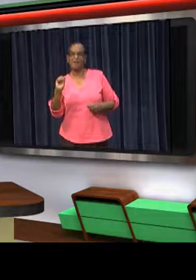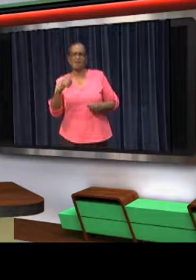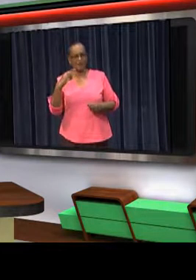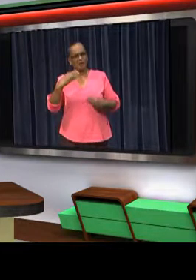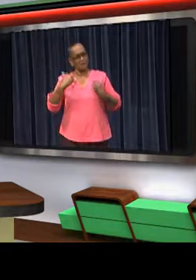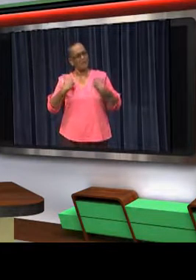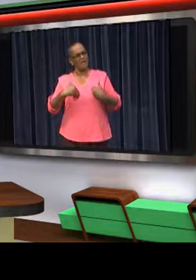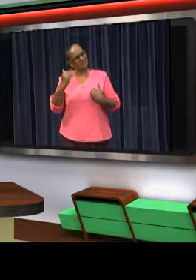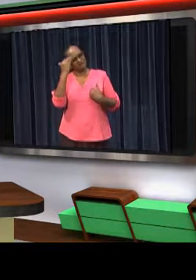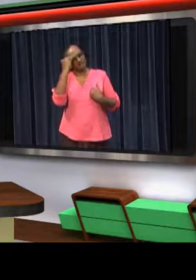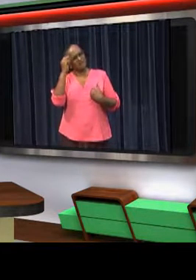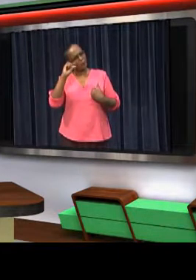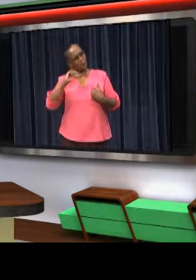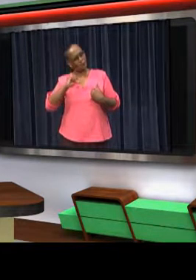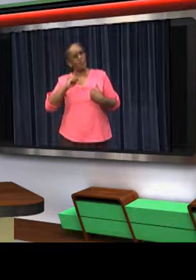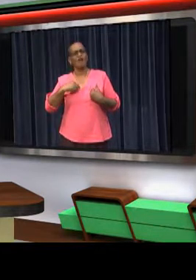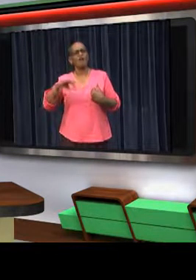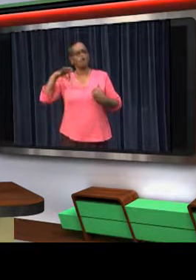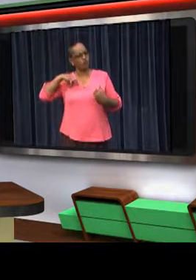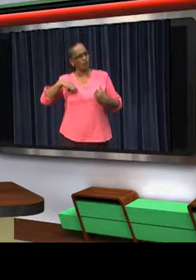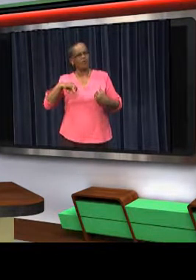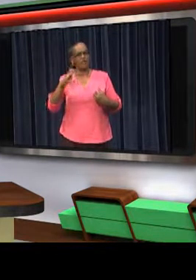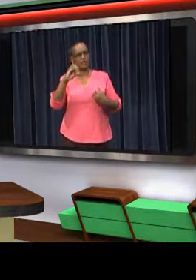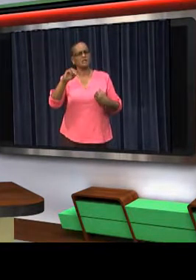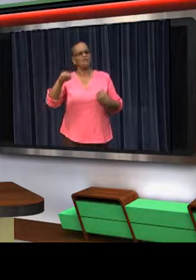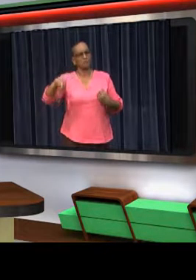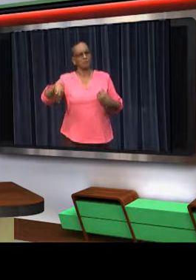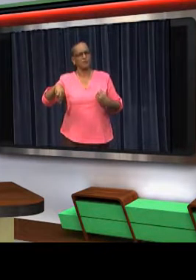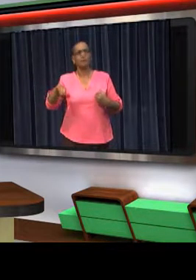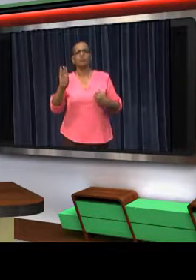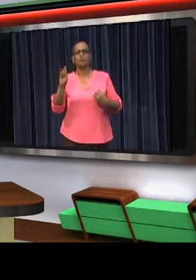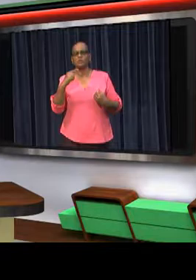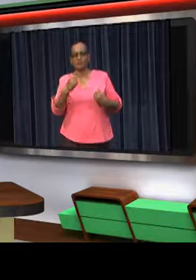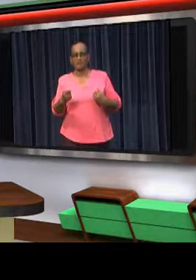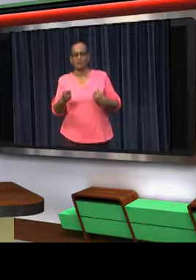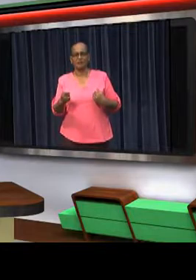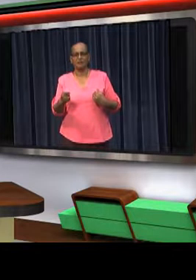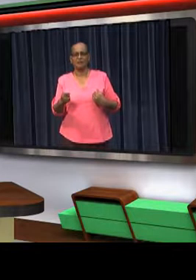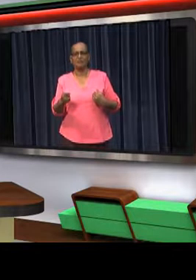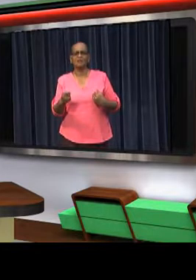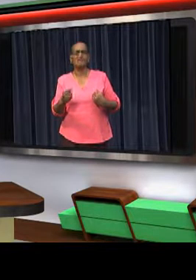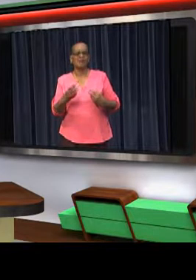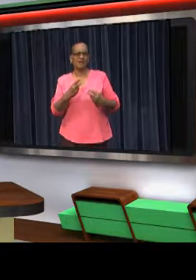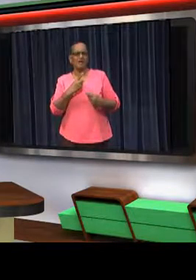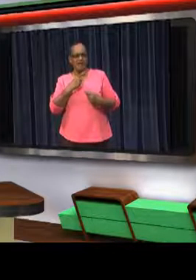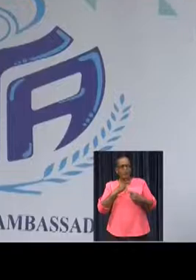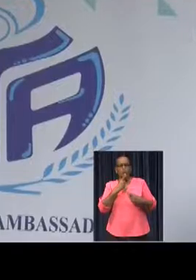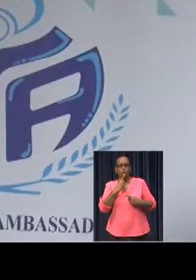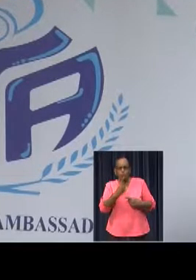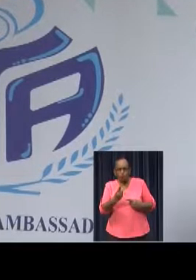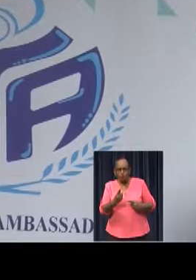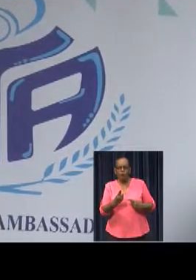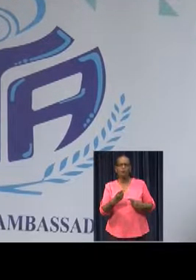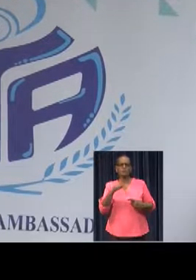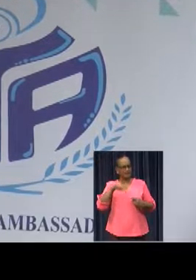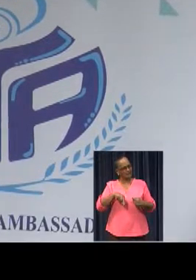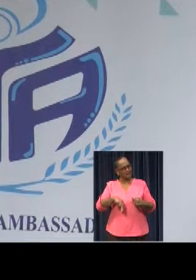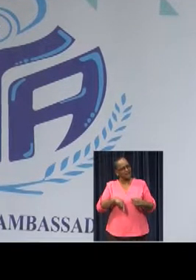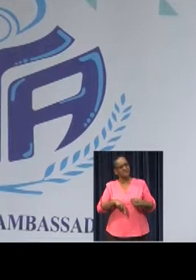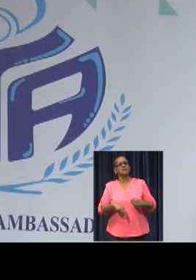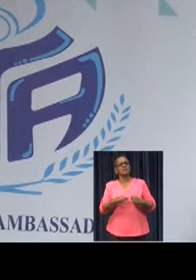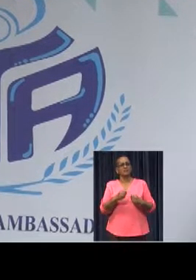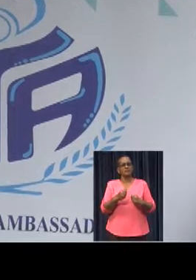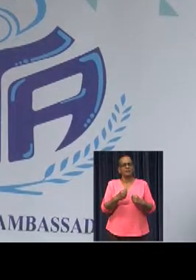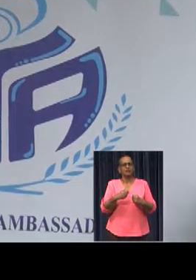People are not very aware of the benefits of CSMA, said Bruce. They want to achieve